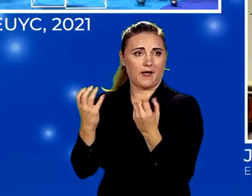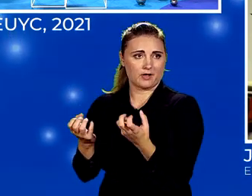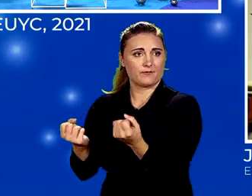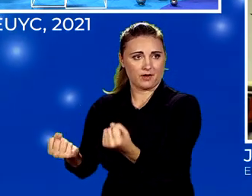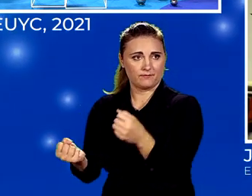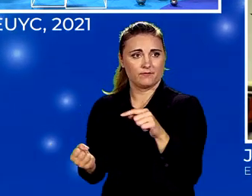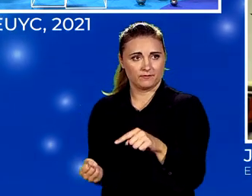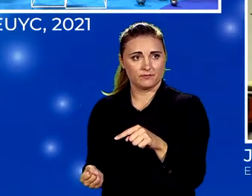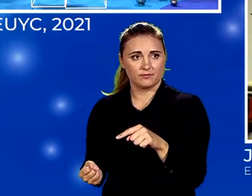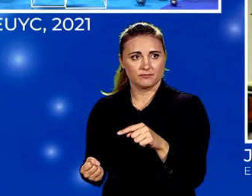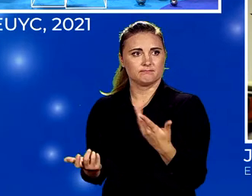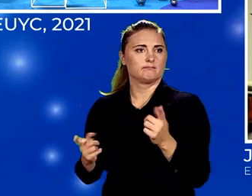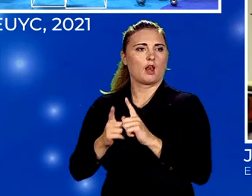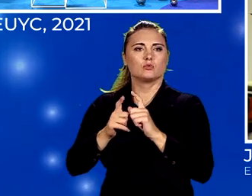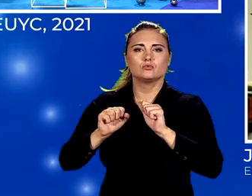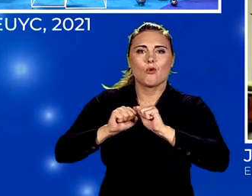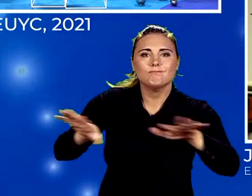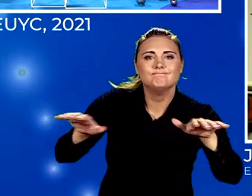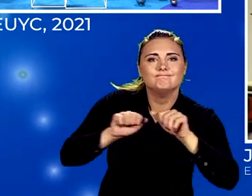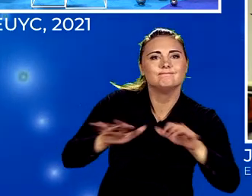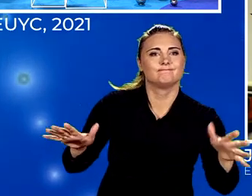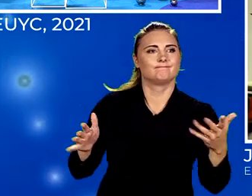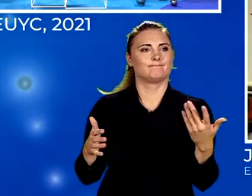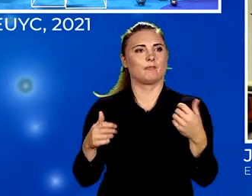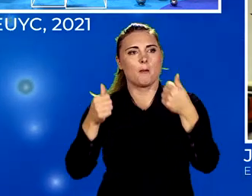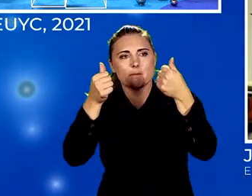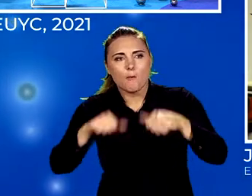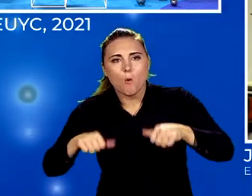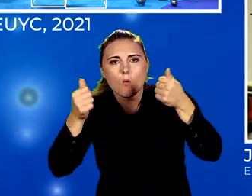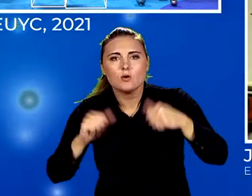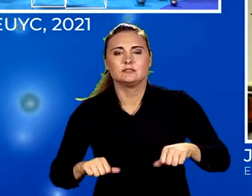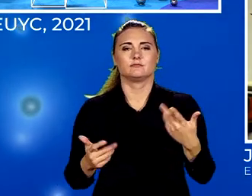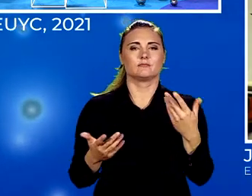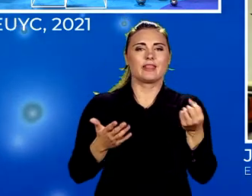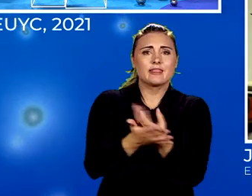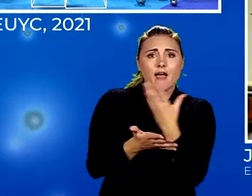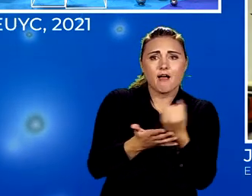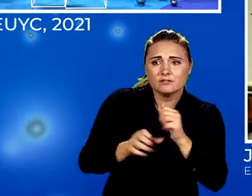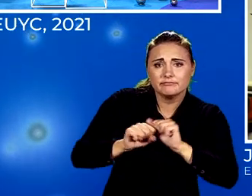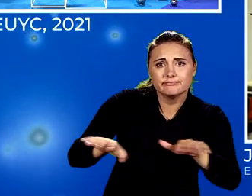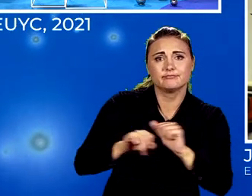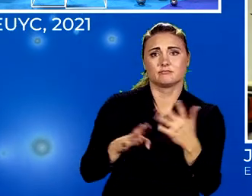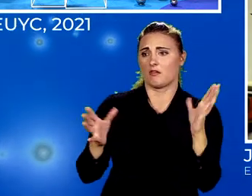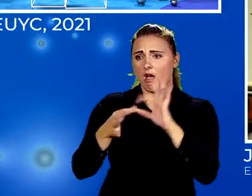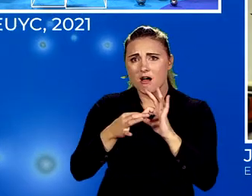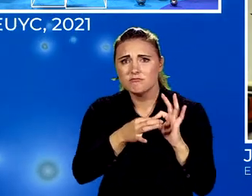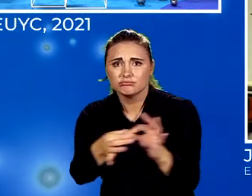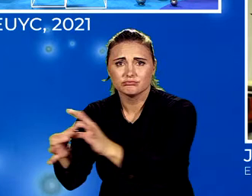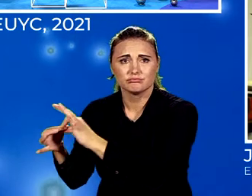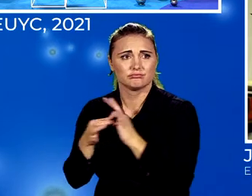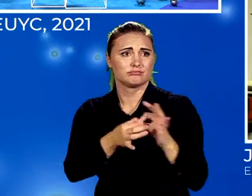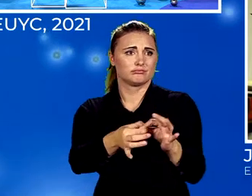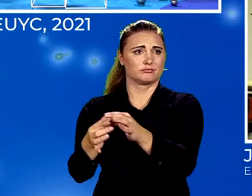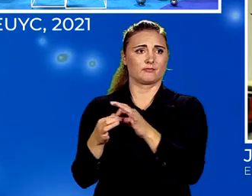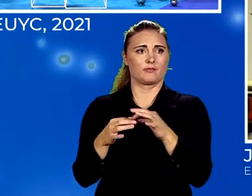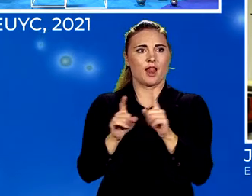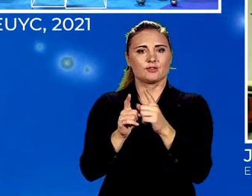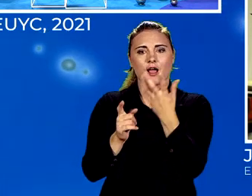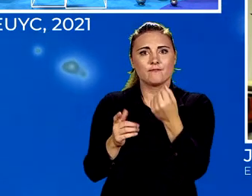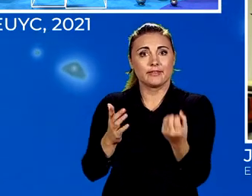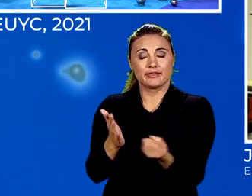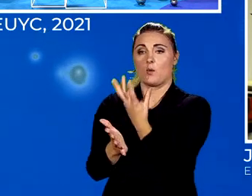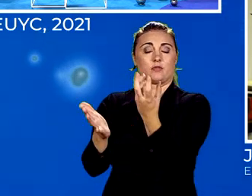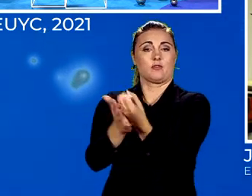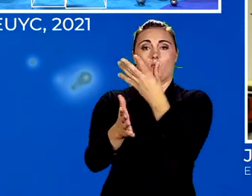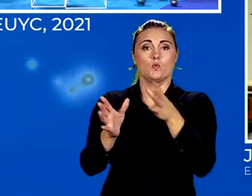political purposes, to read the news and to network with our peers, and to build communities mobilized around the common